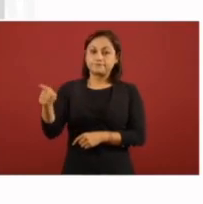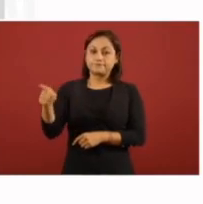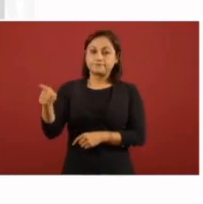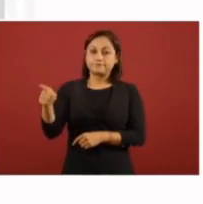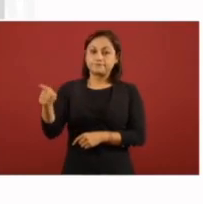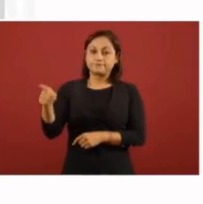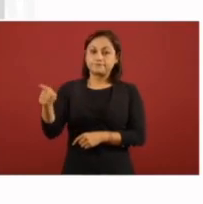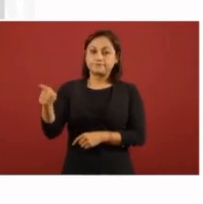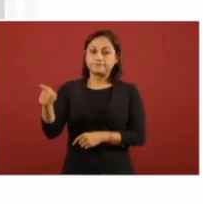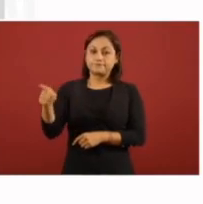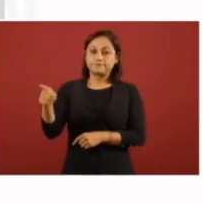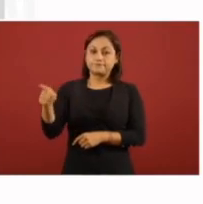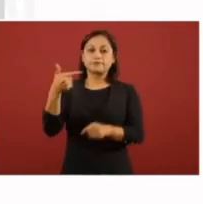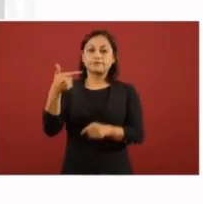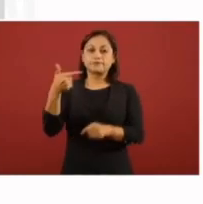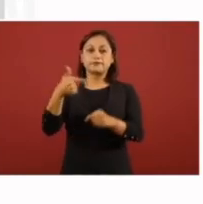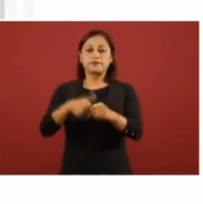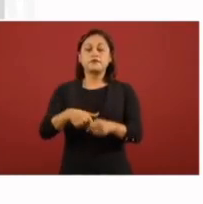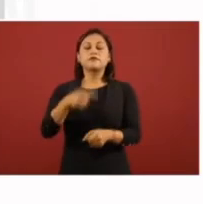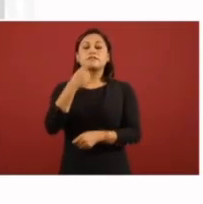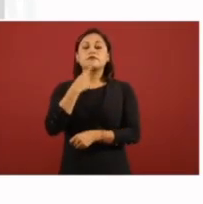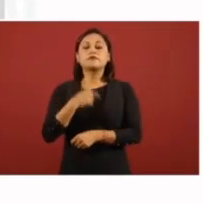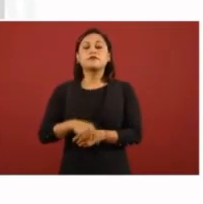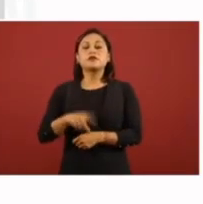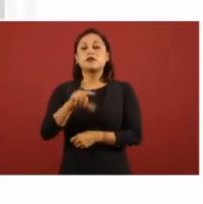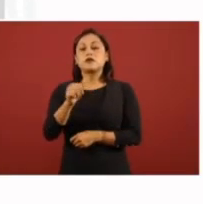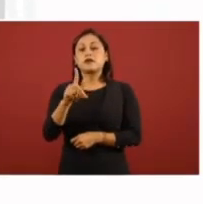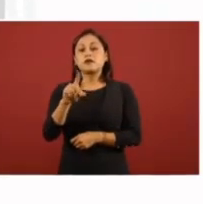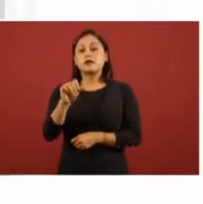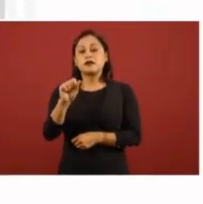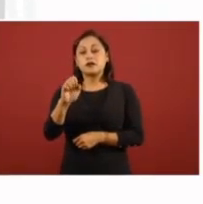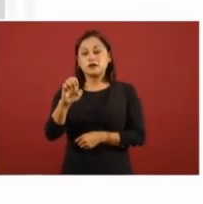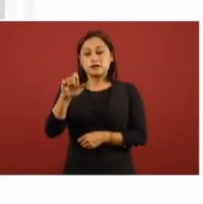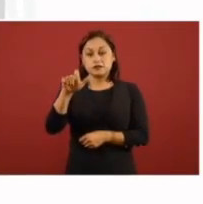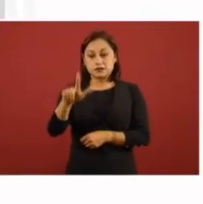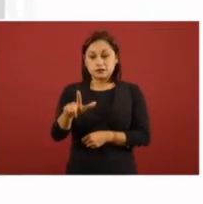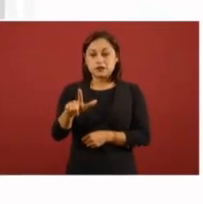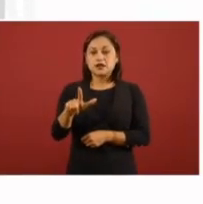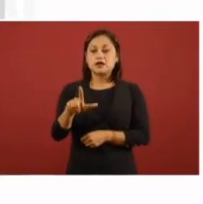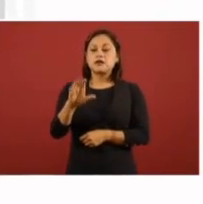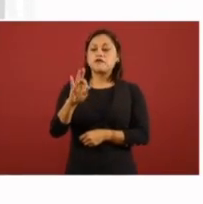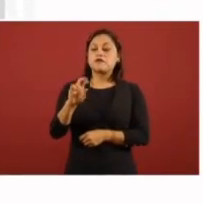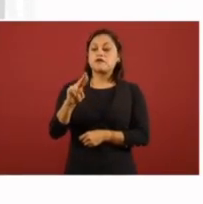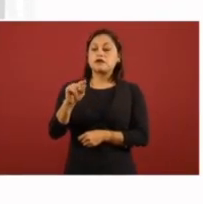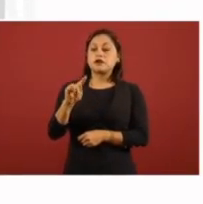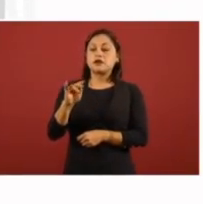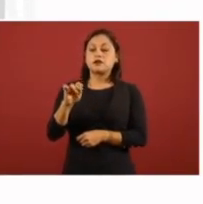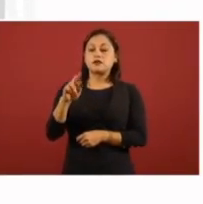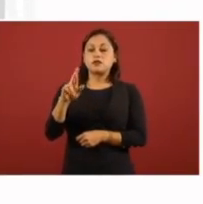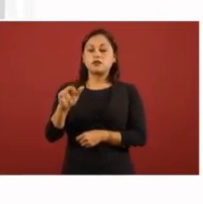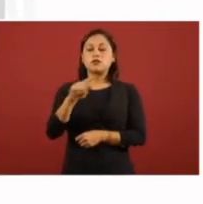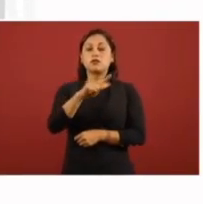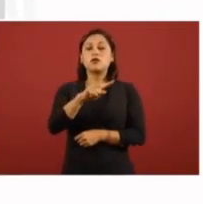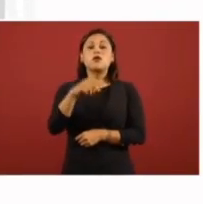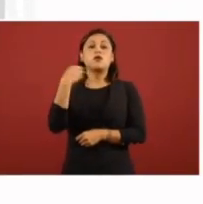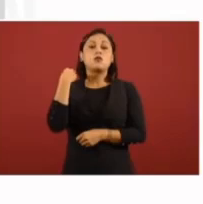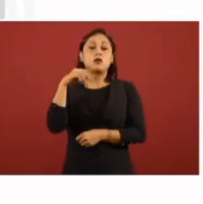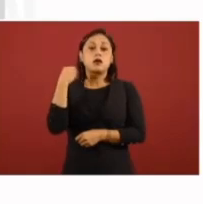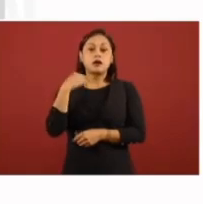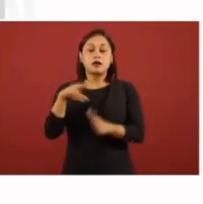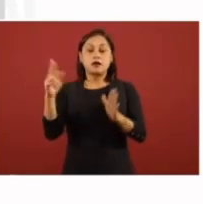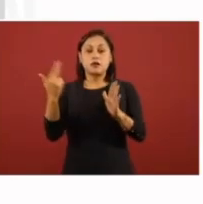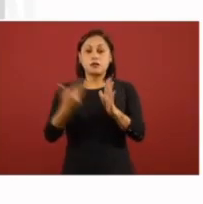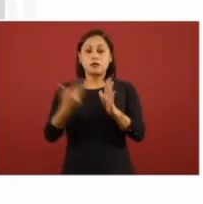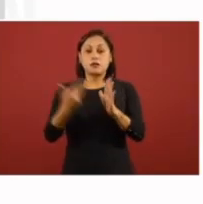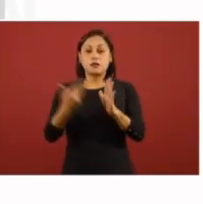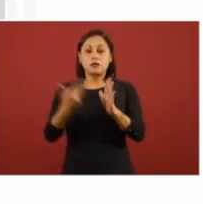that was premium gas. That's the lowest price. Fonatur, operadora portuaria en Huatulco, Oaxaca, tiene el precio